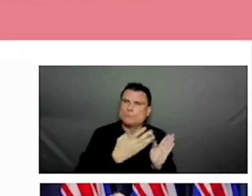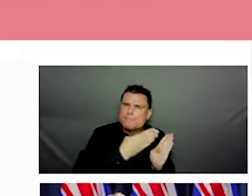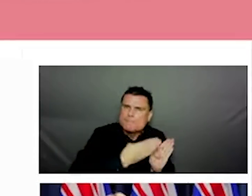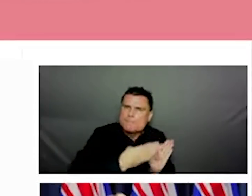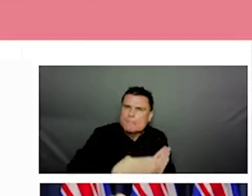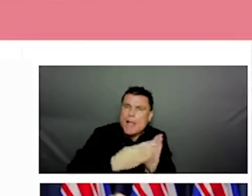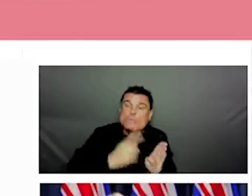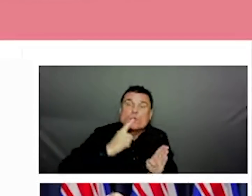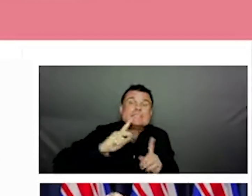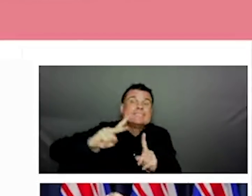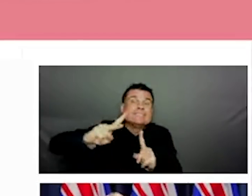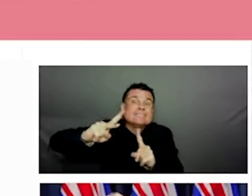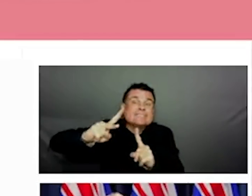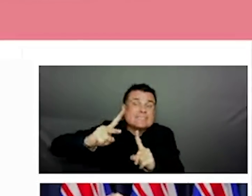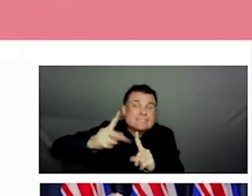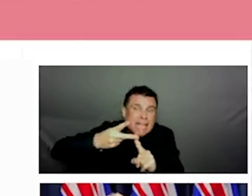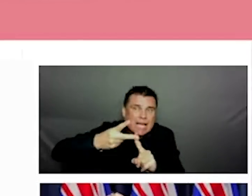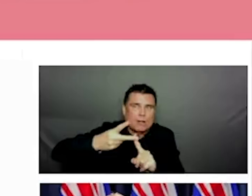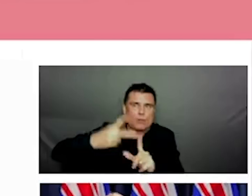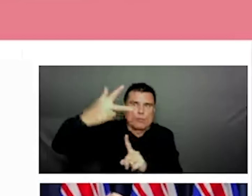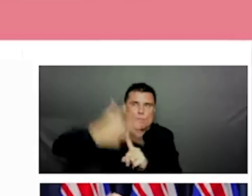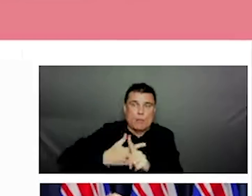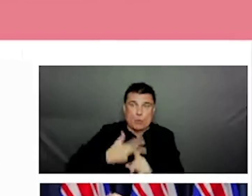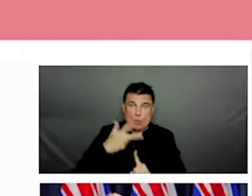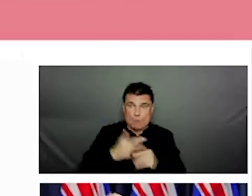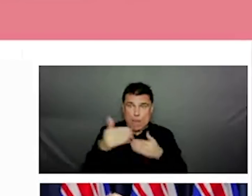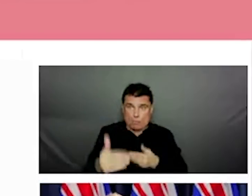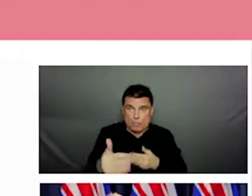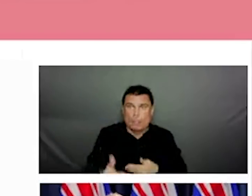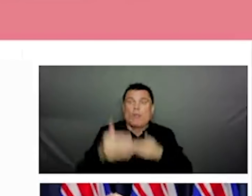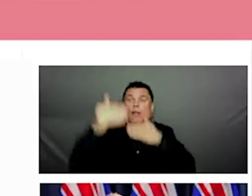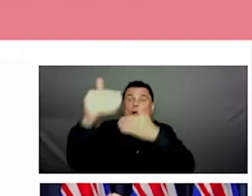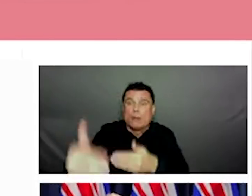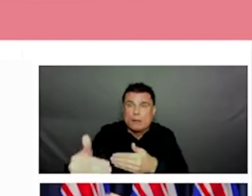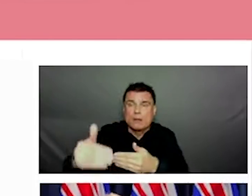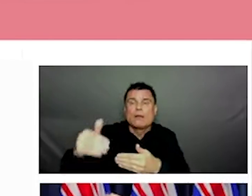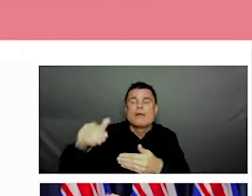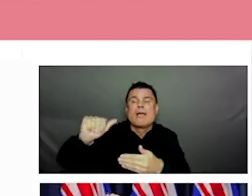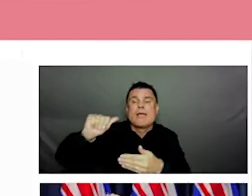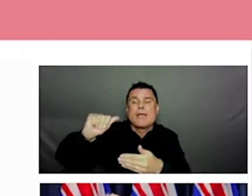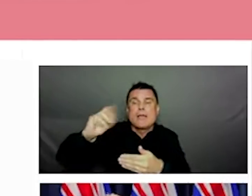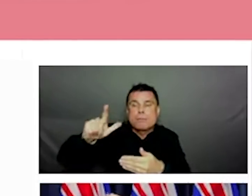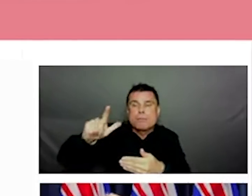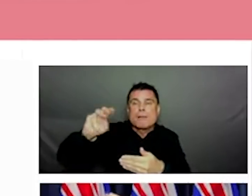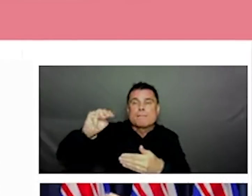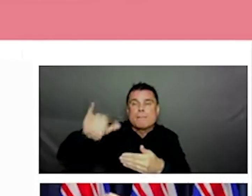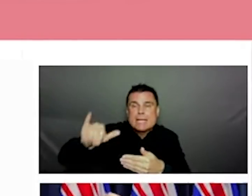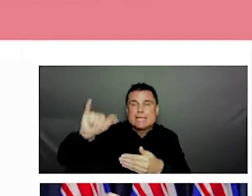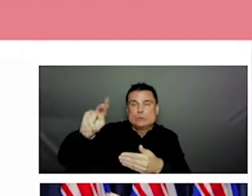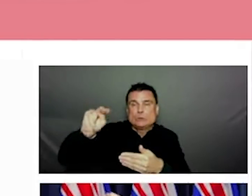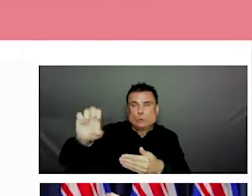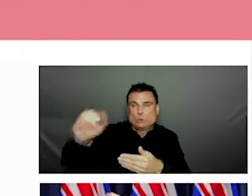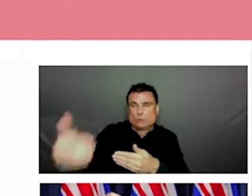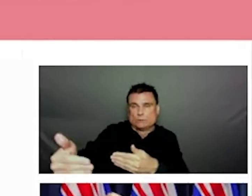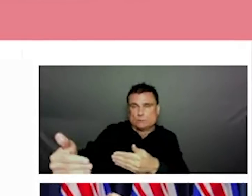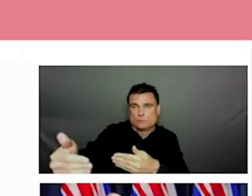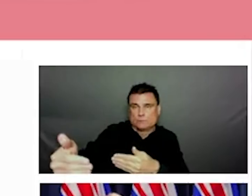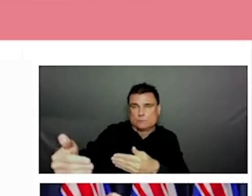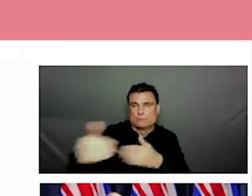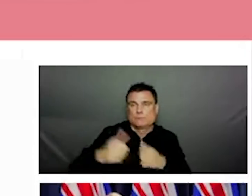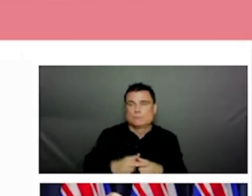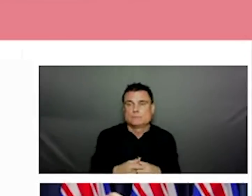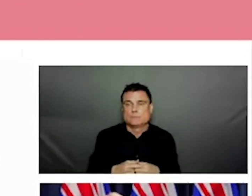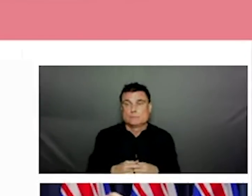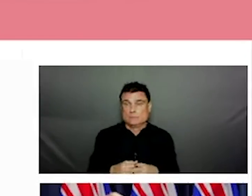more details similar to what we're presenting today for additional populations. Our focus right now with the vaccines that we